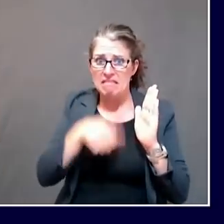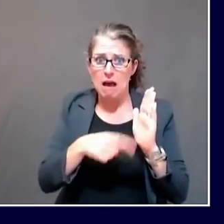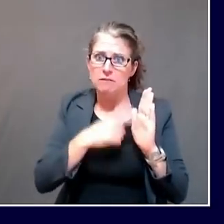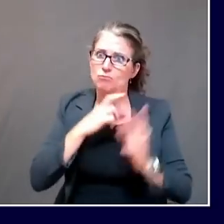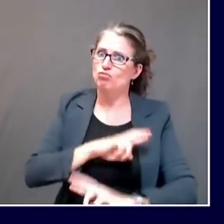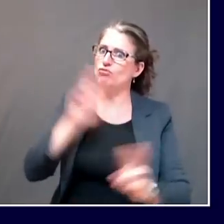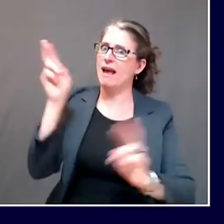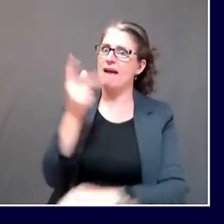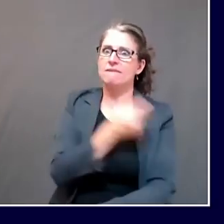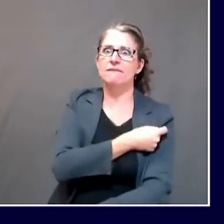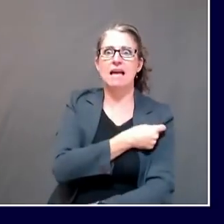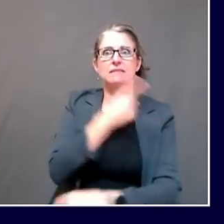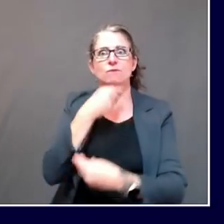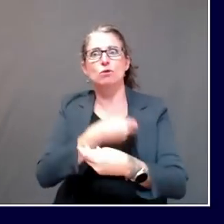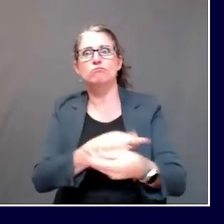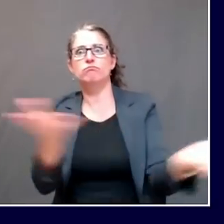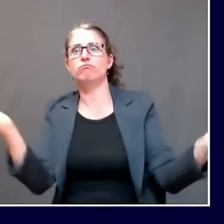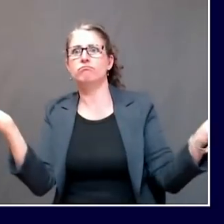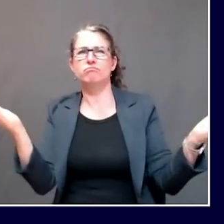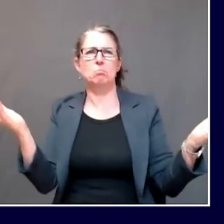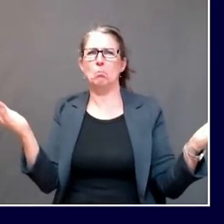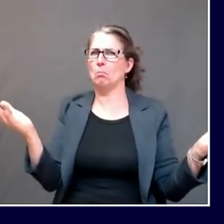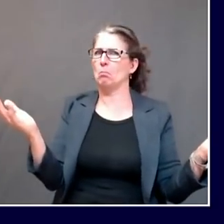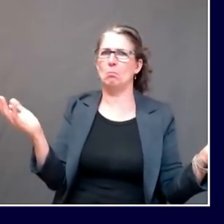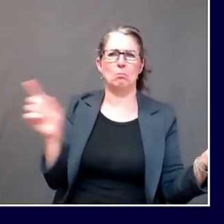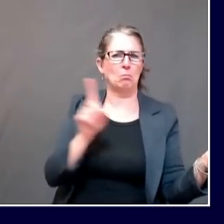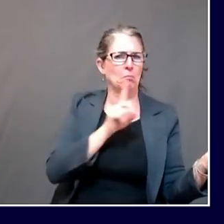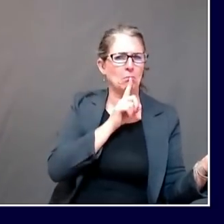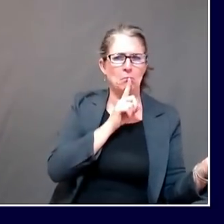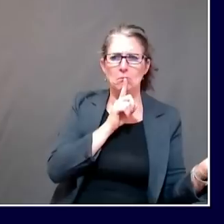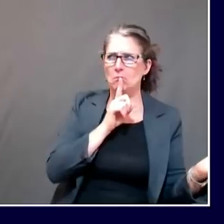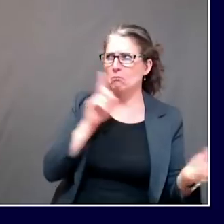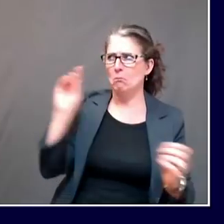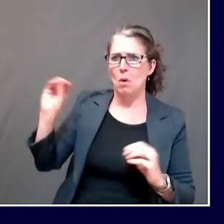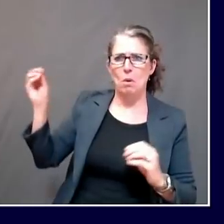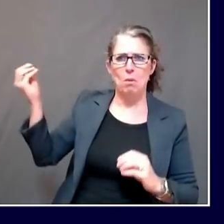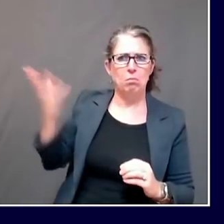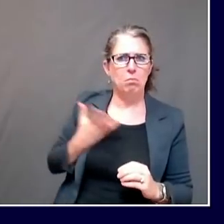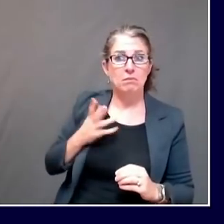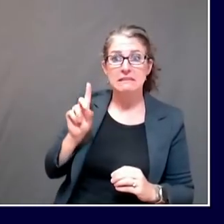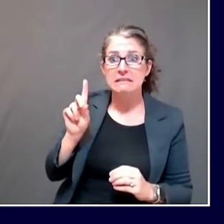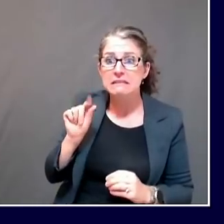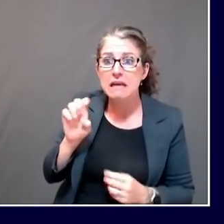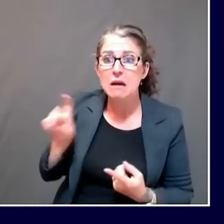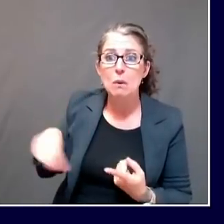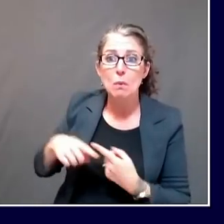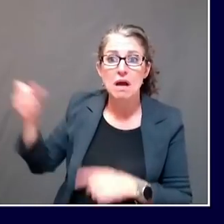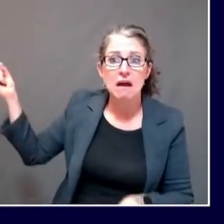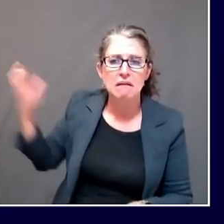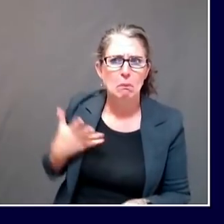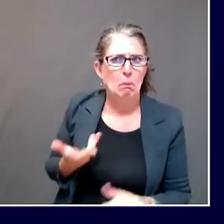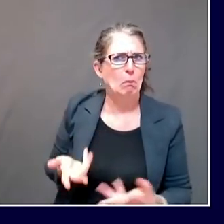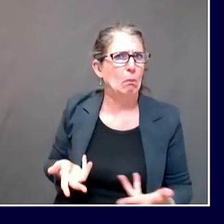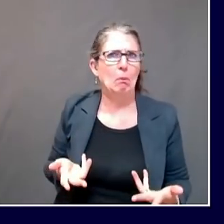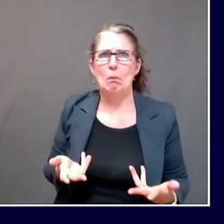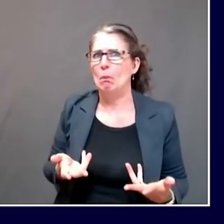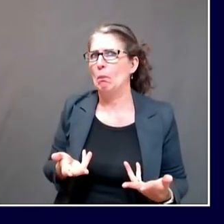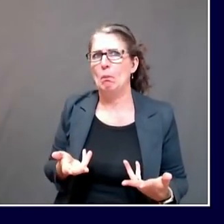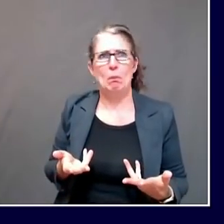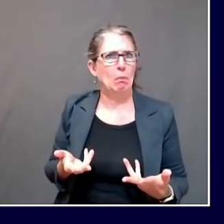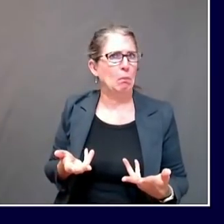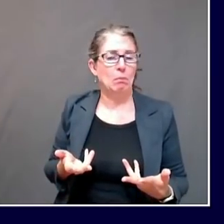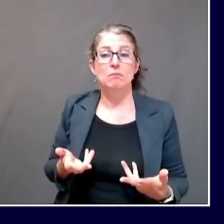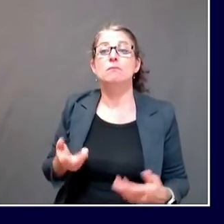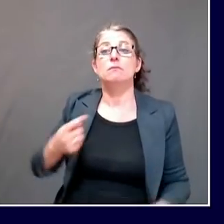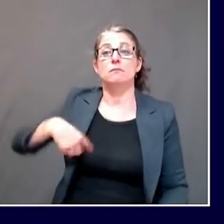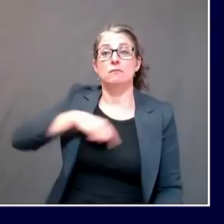been discussions on the White House calls about the hopes of having a vaccine sometime in the near future, and the fact that